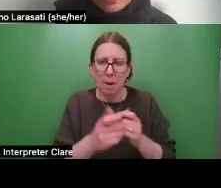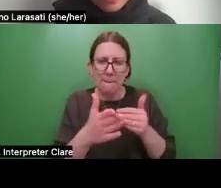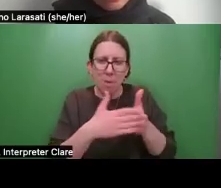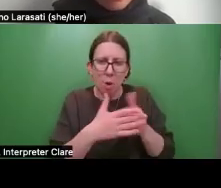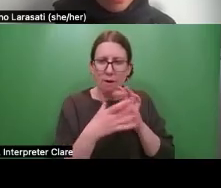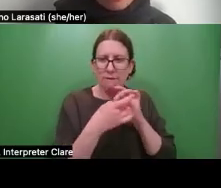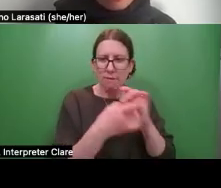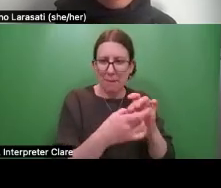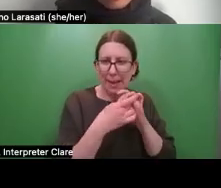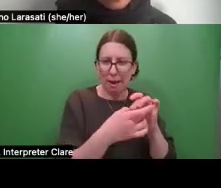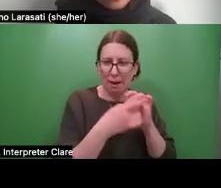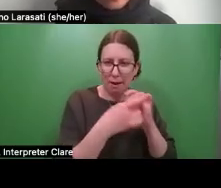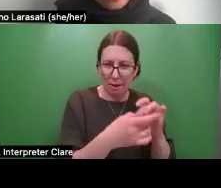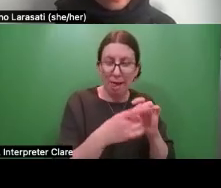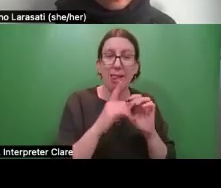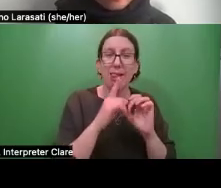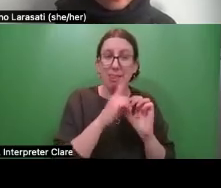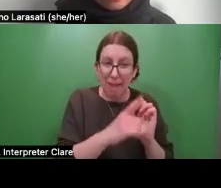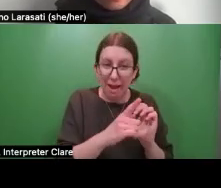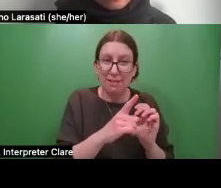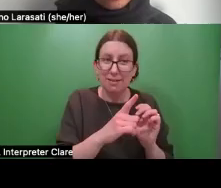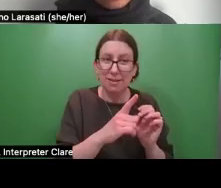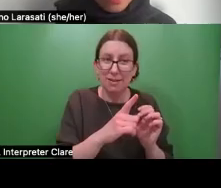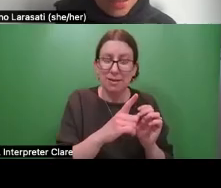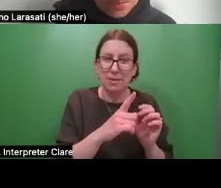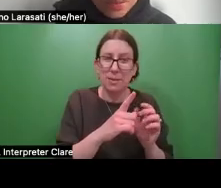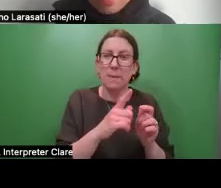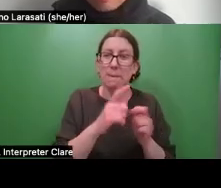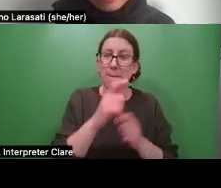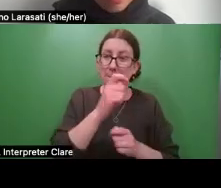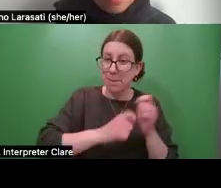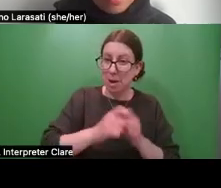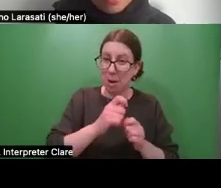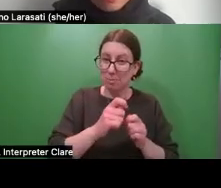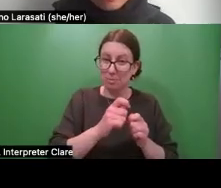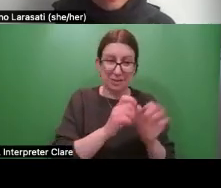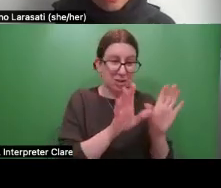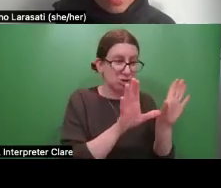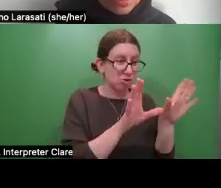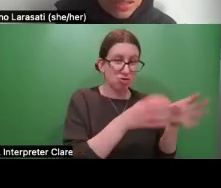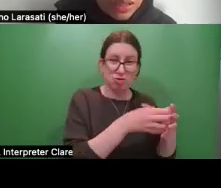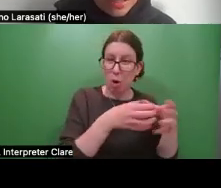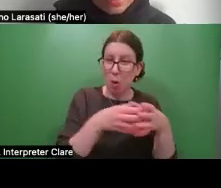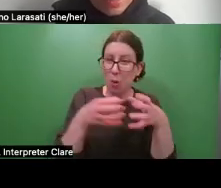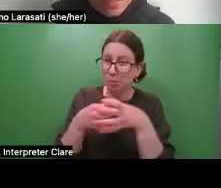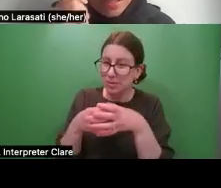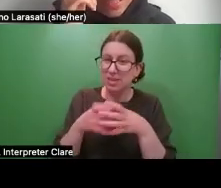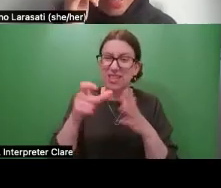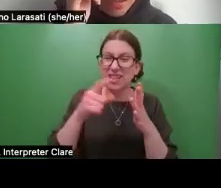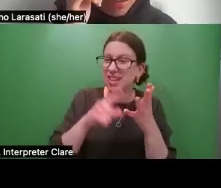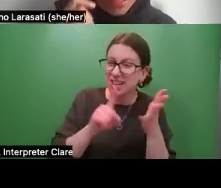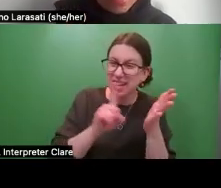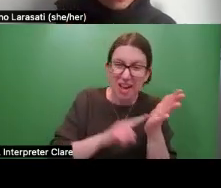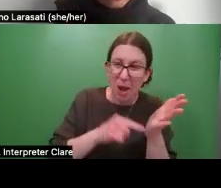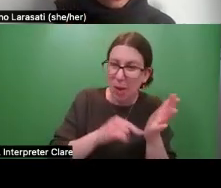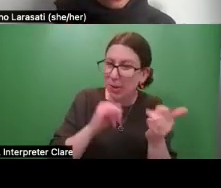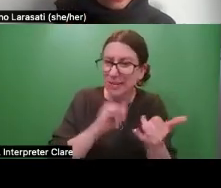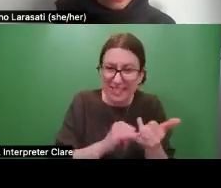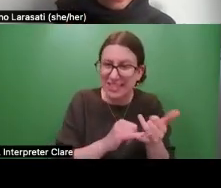And this can form AI tribes, cults, quasi-religions,